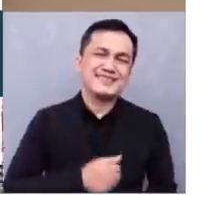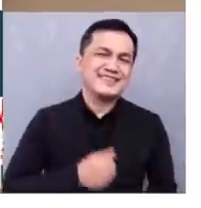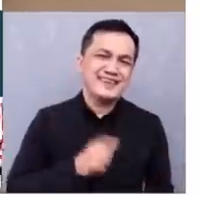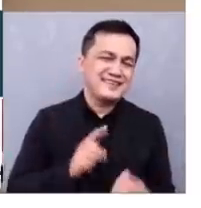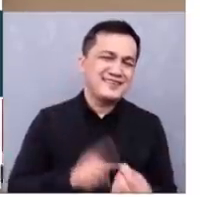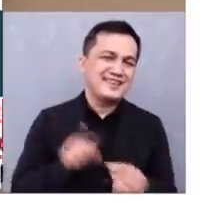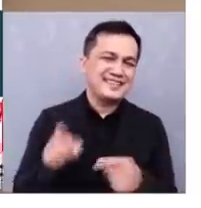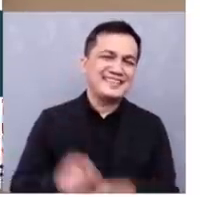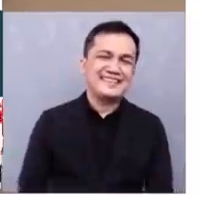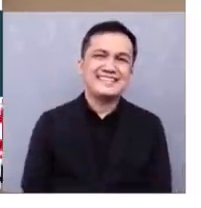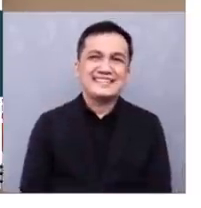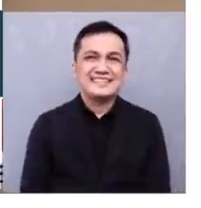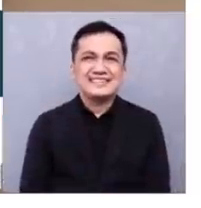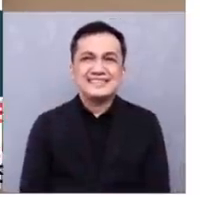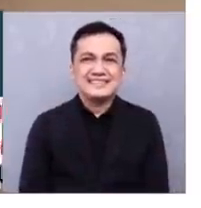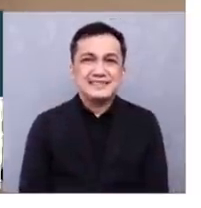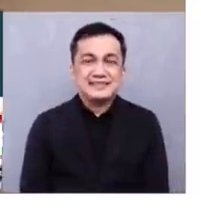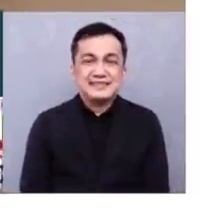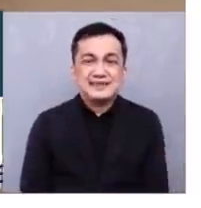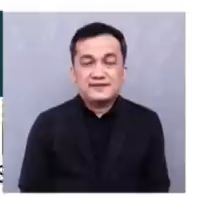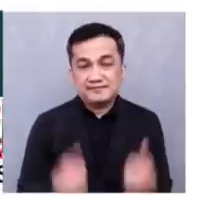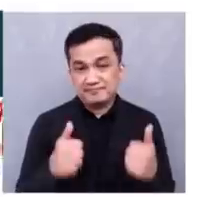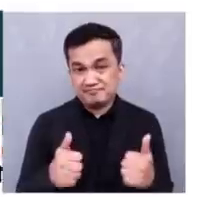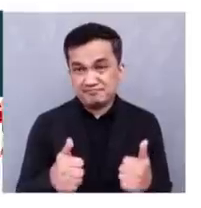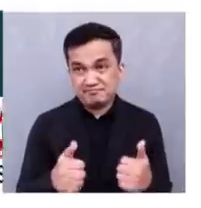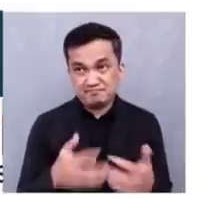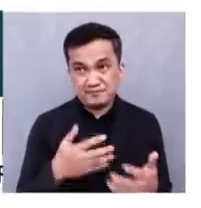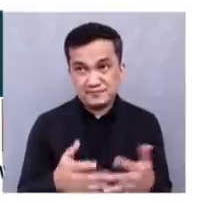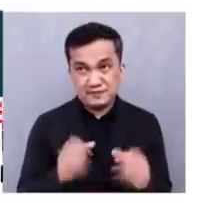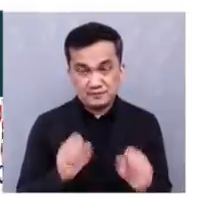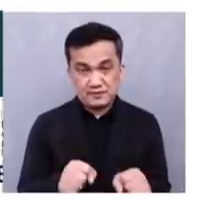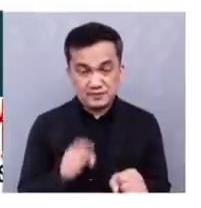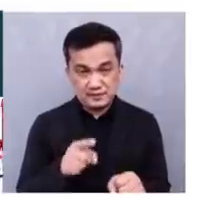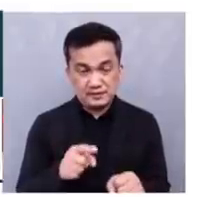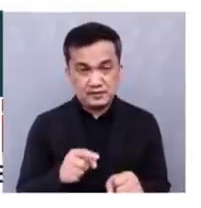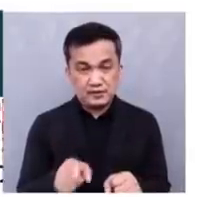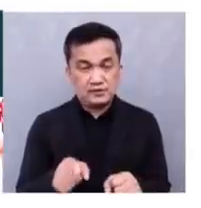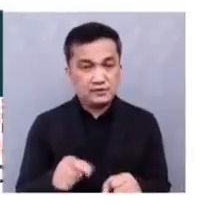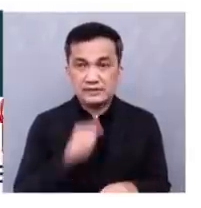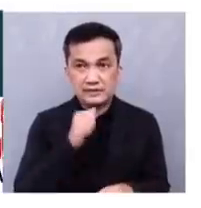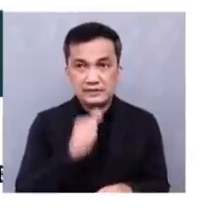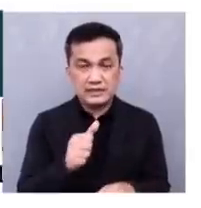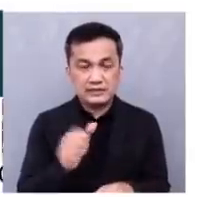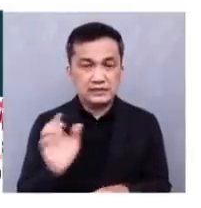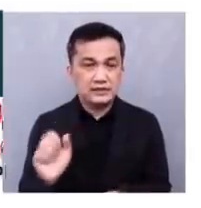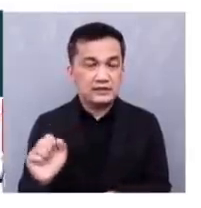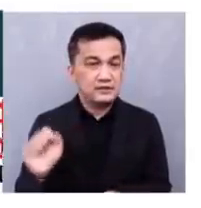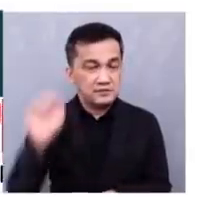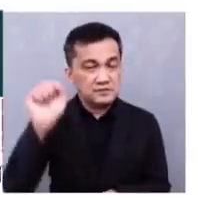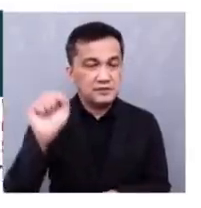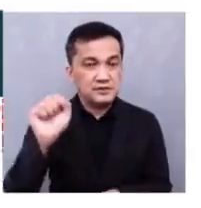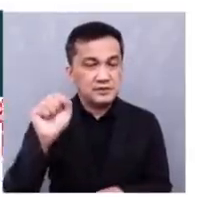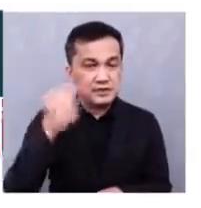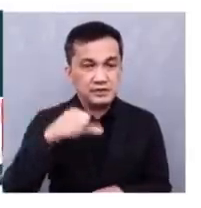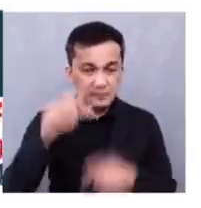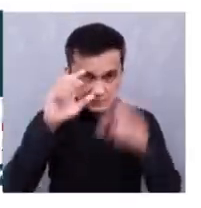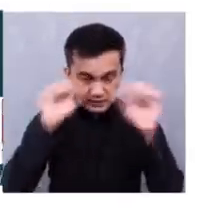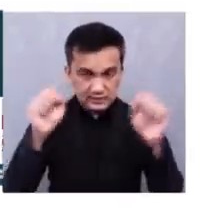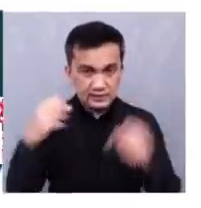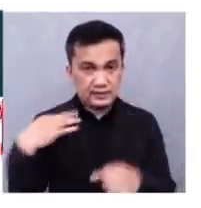All right. So is it even a possibility that you won't endorse any presidential candidate?